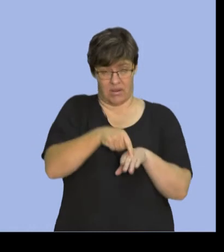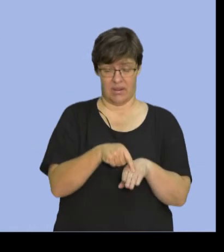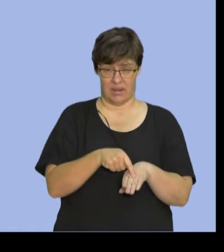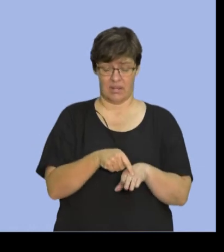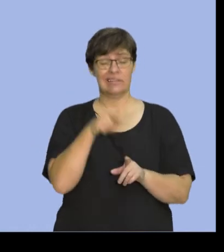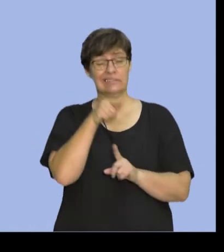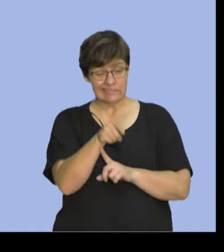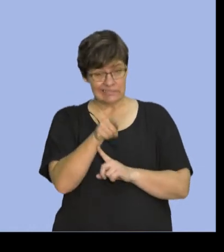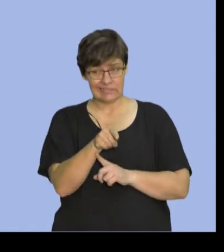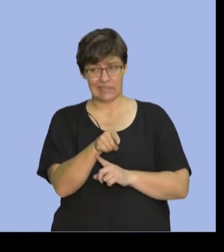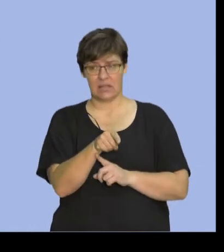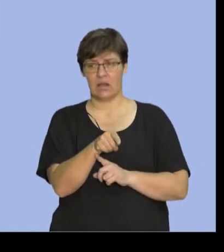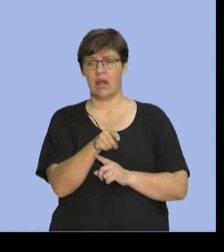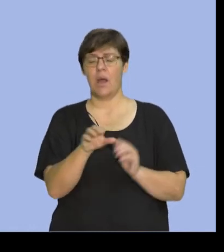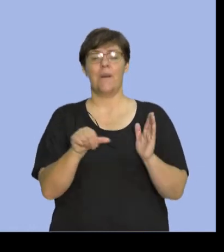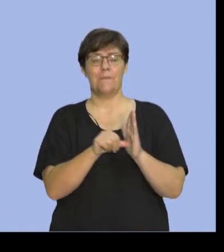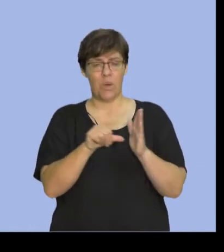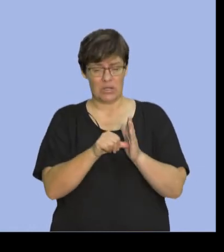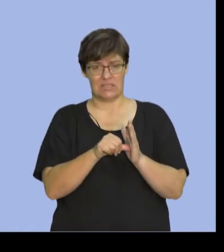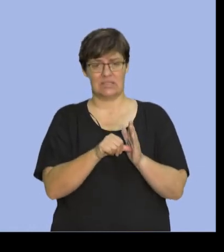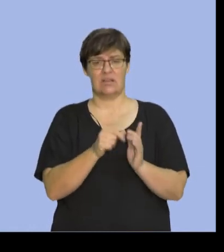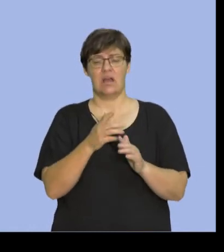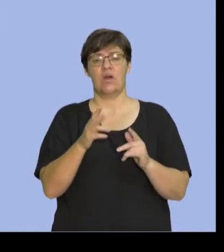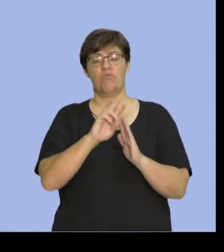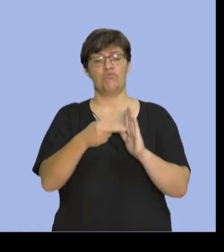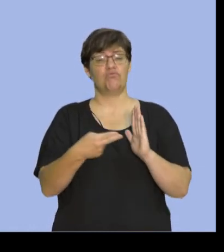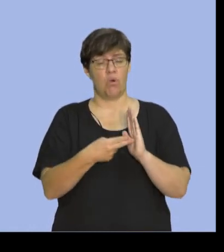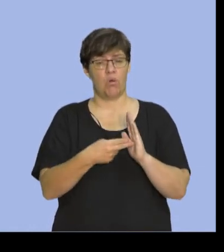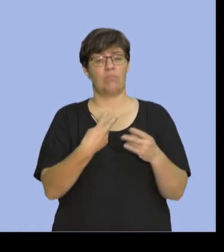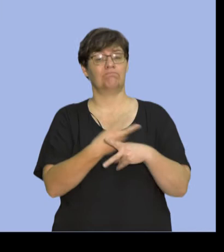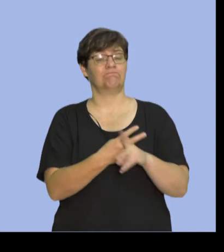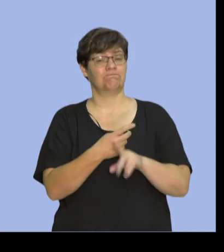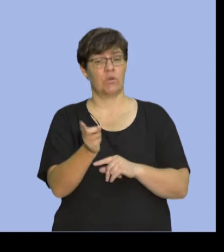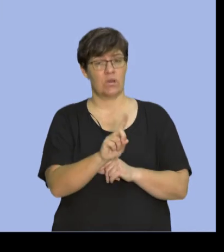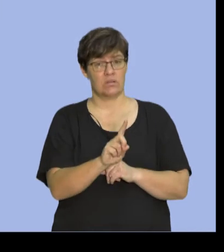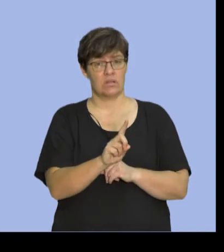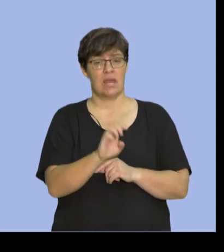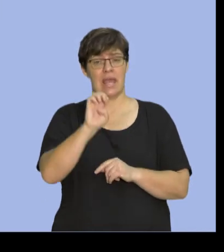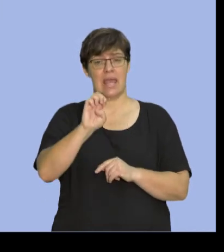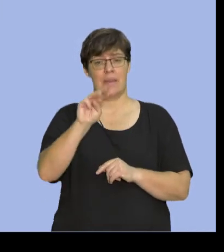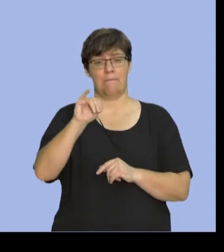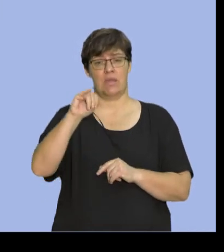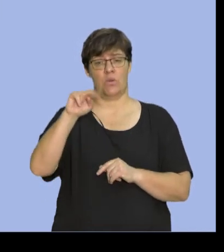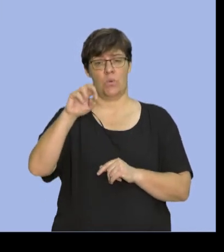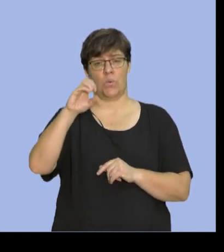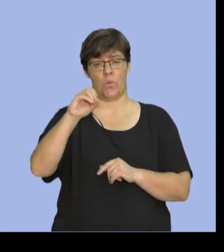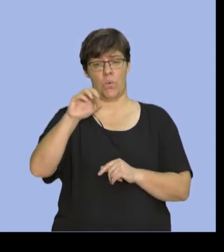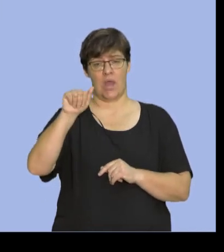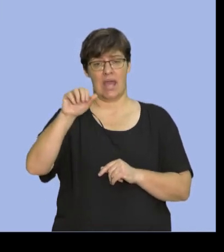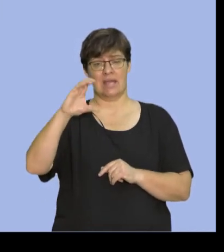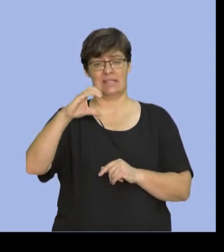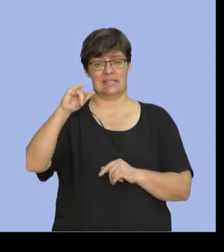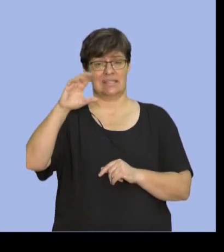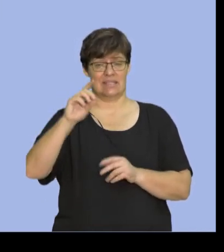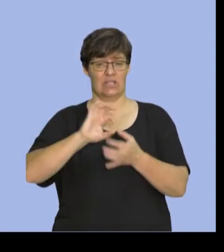reticulum is an important organelle that plays an important role in the production of an amino acid chain, or what we refer to as